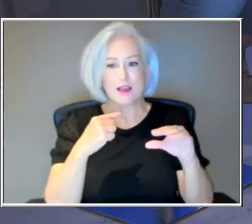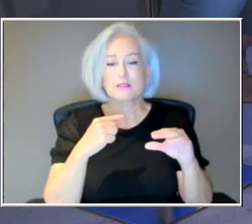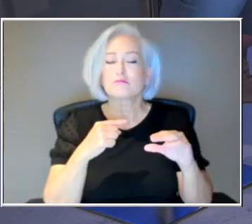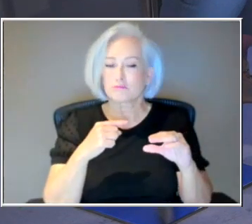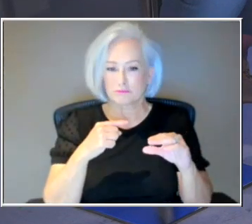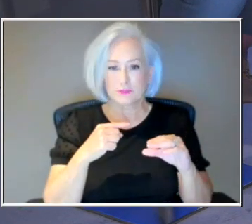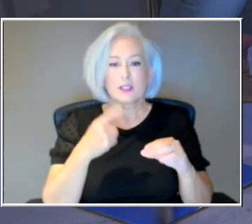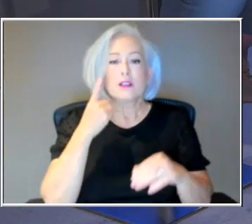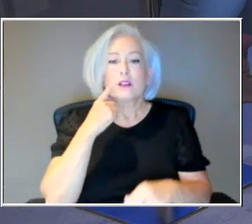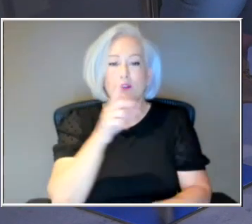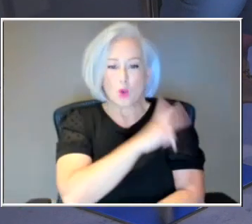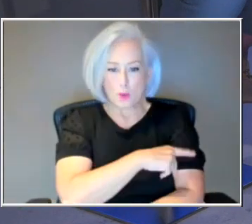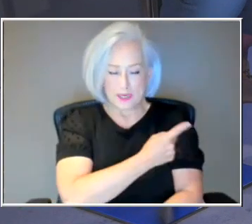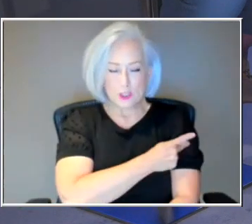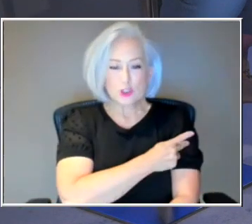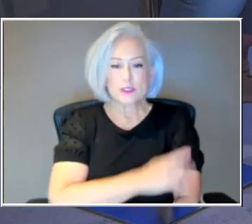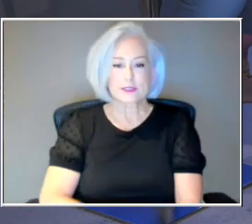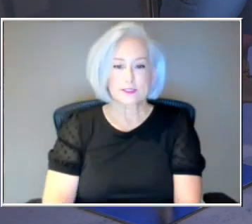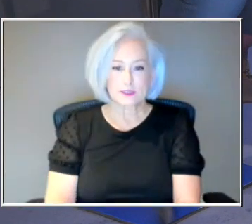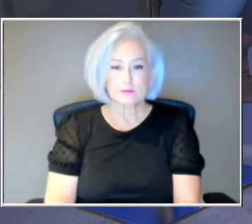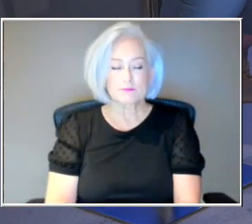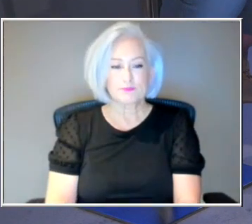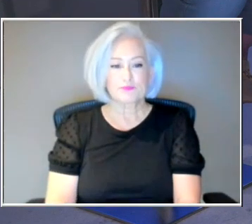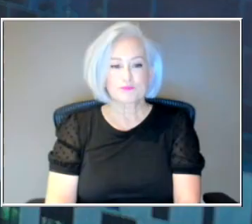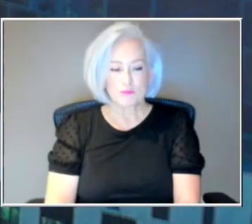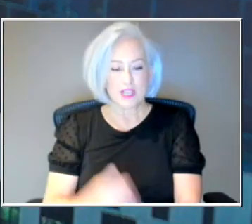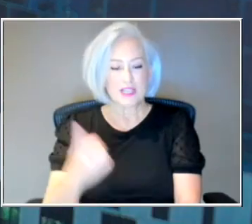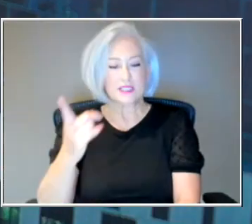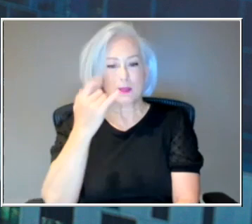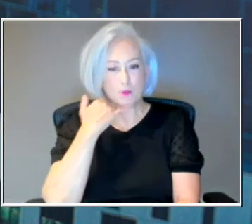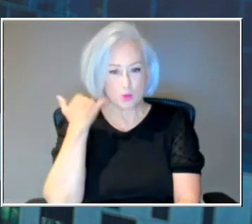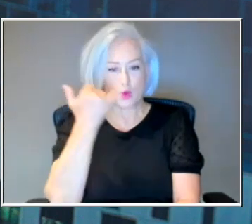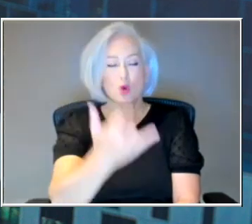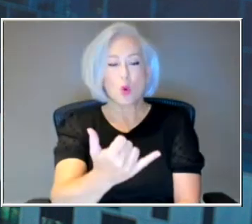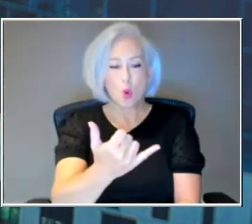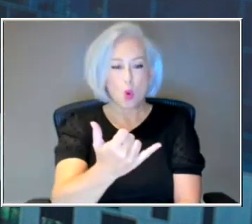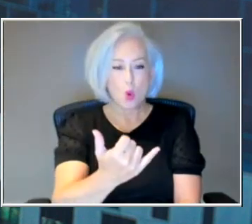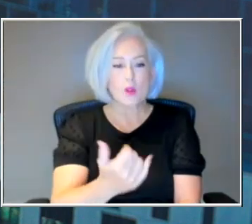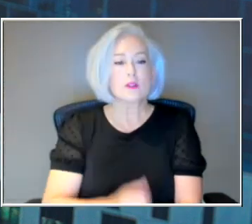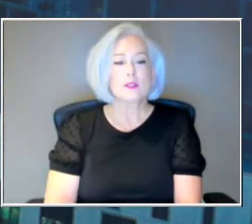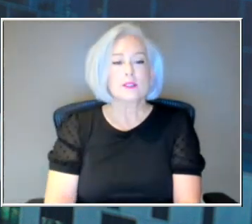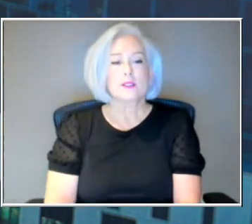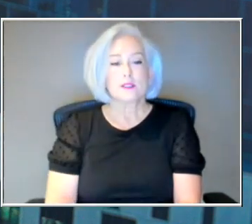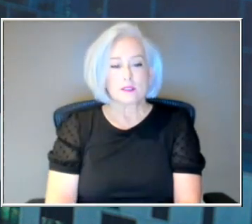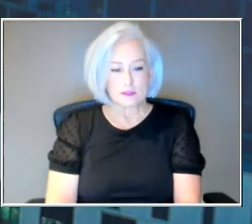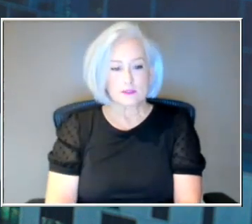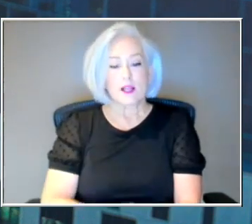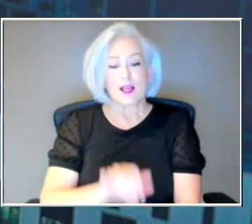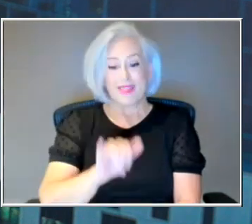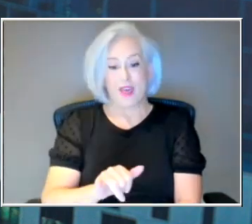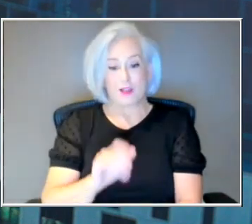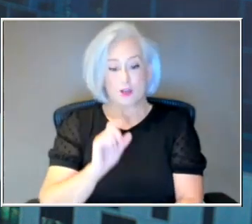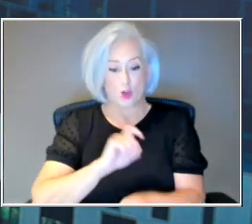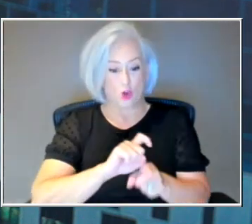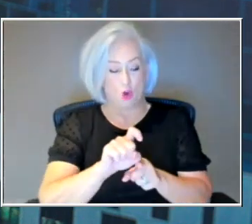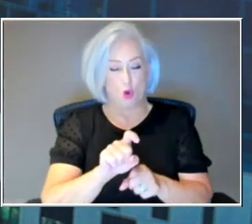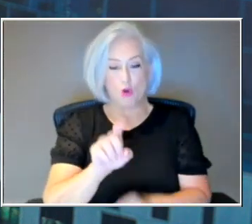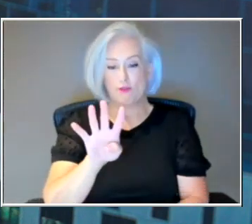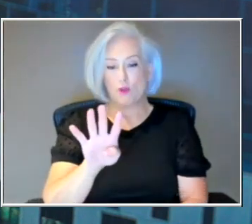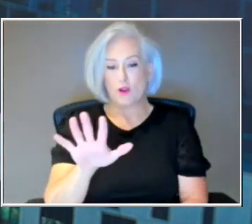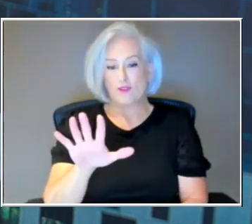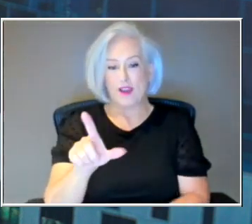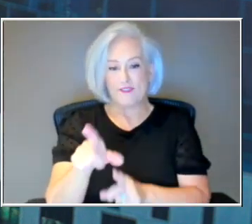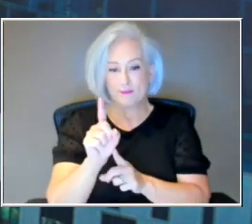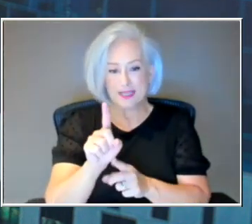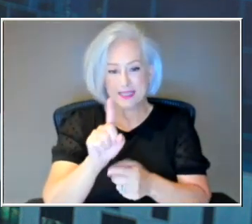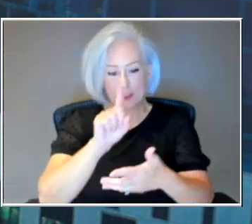and you can expect a call. It's a 45-minute or so phone screening to determine eligibility, but we